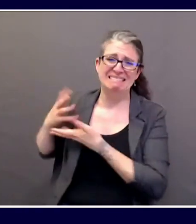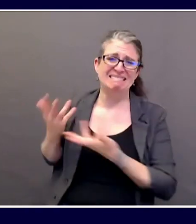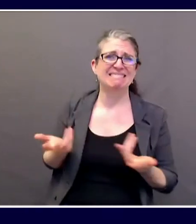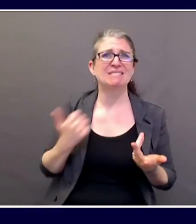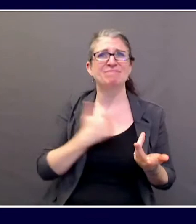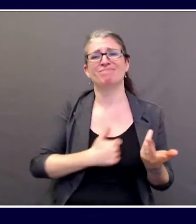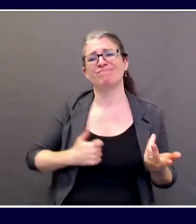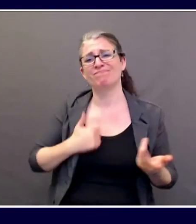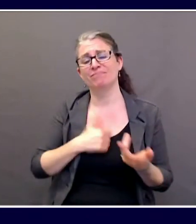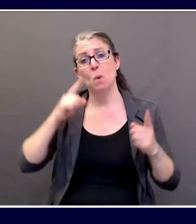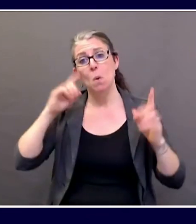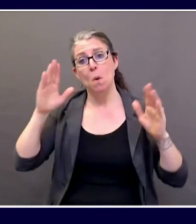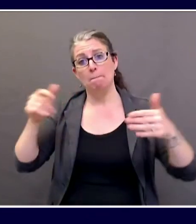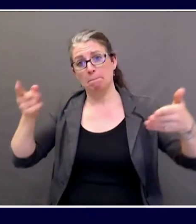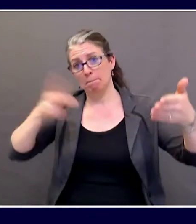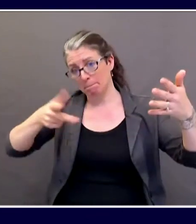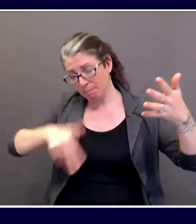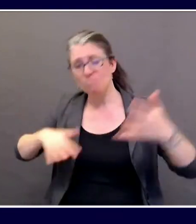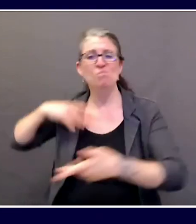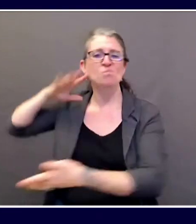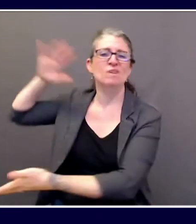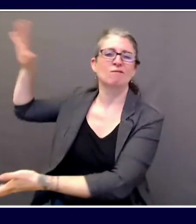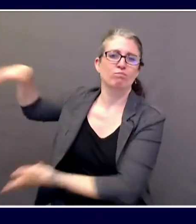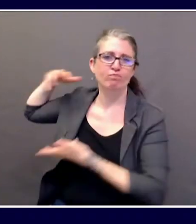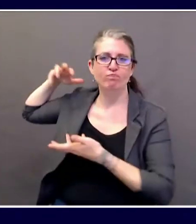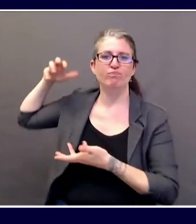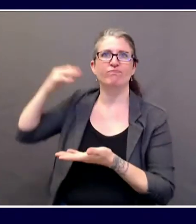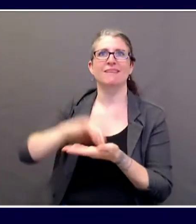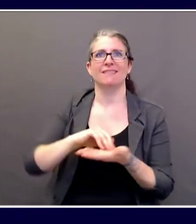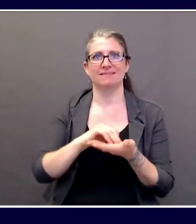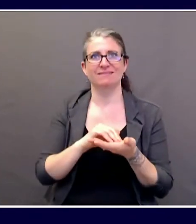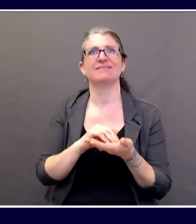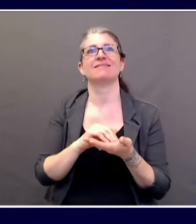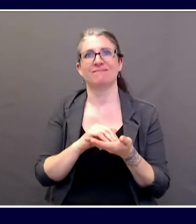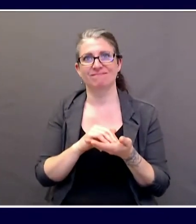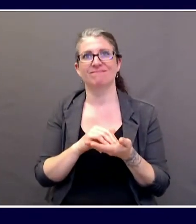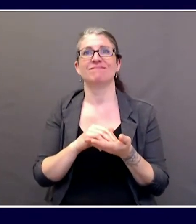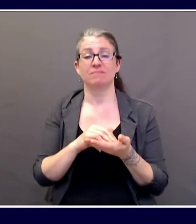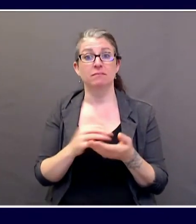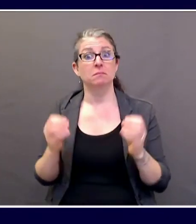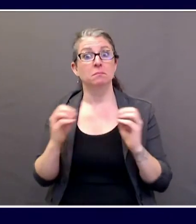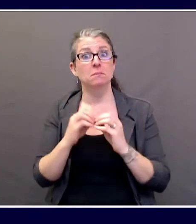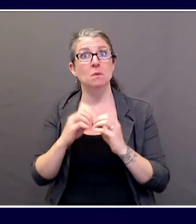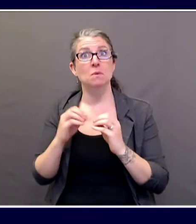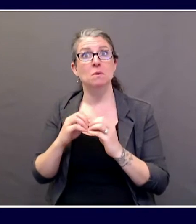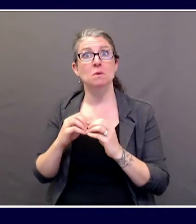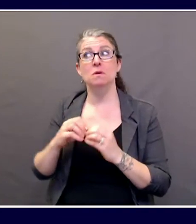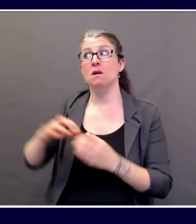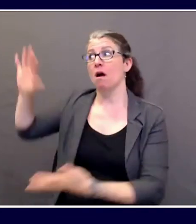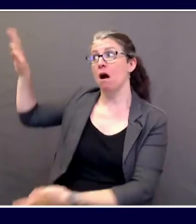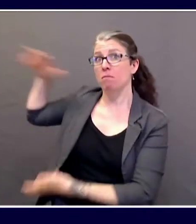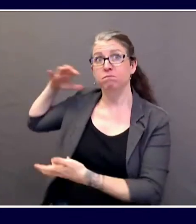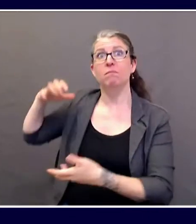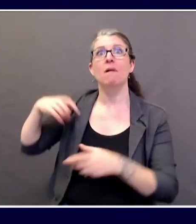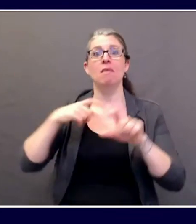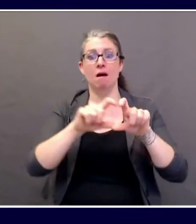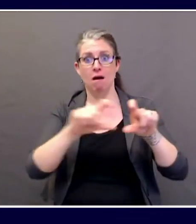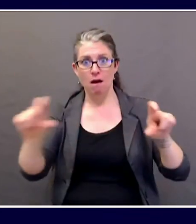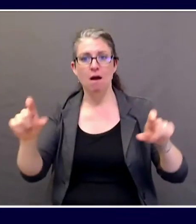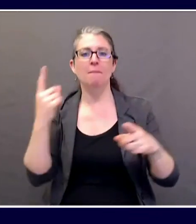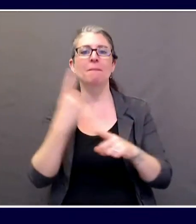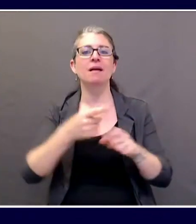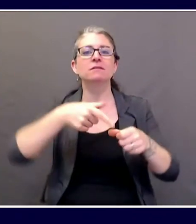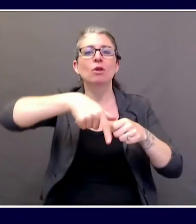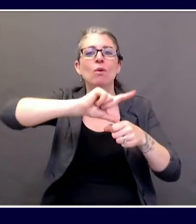terms of the absolute number of shots, but also the location, with more places coming online to offer vaccinations in the coming days